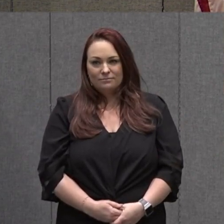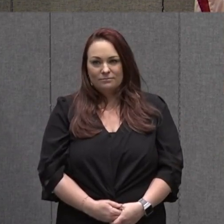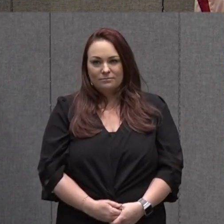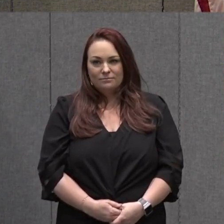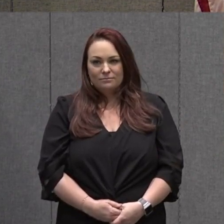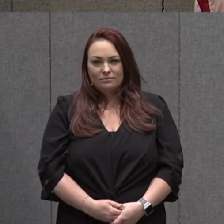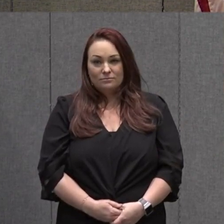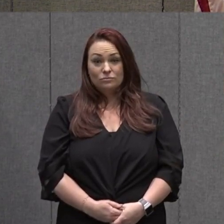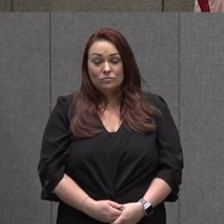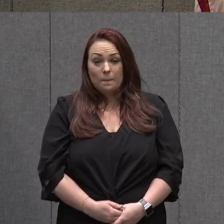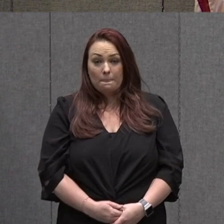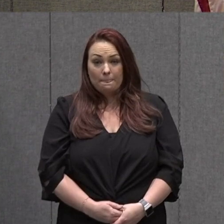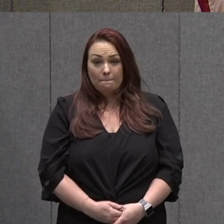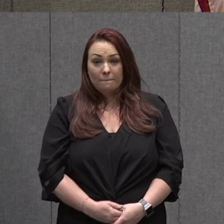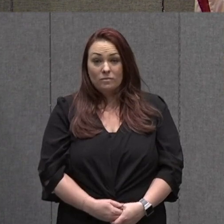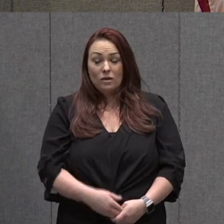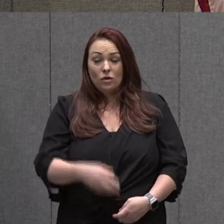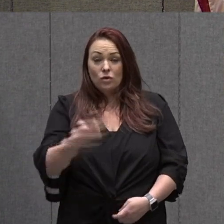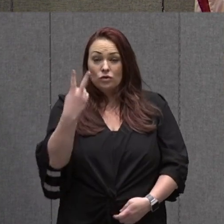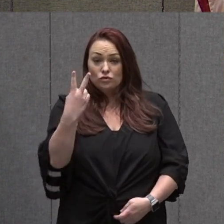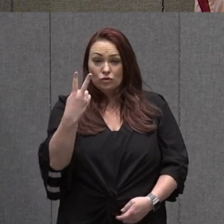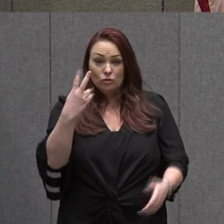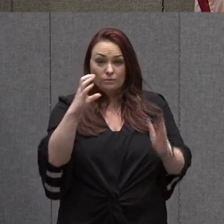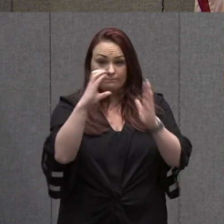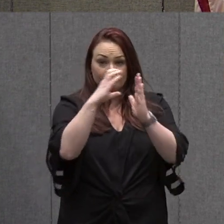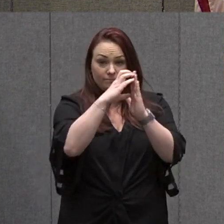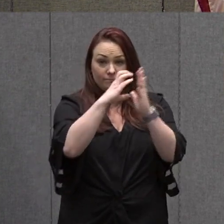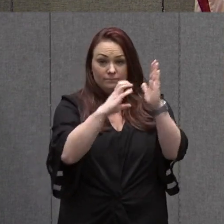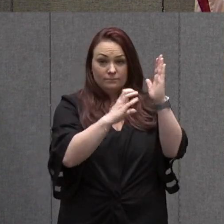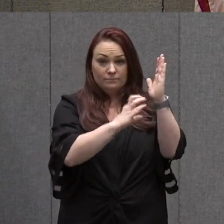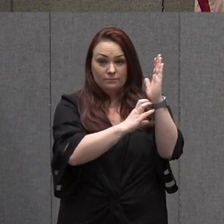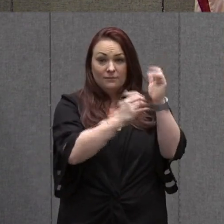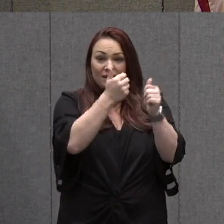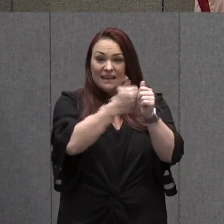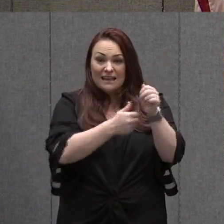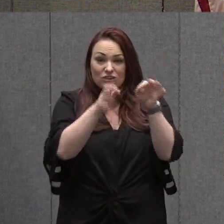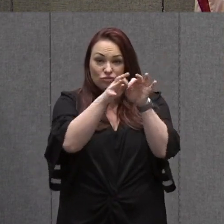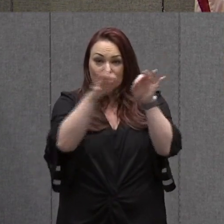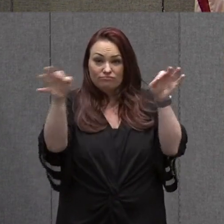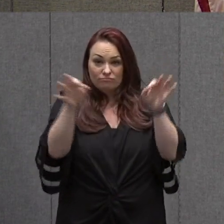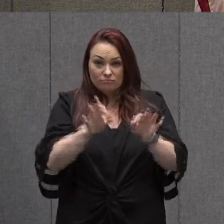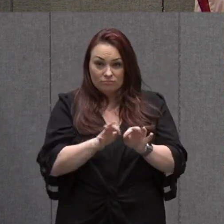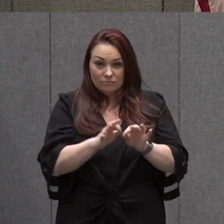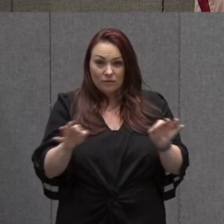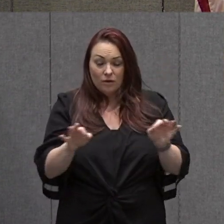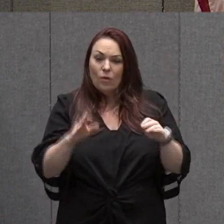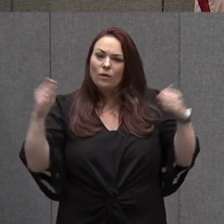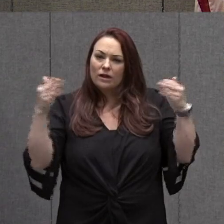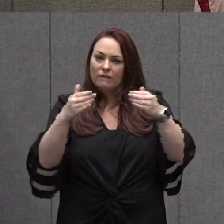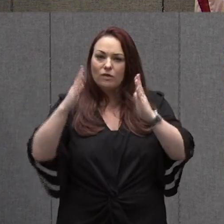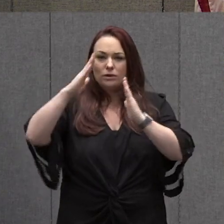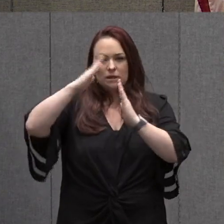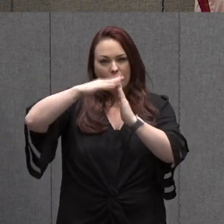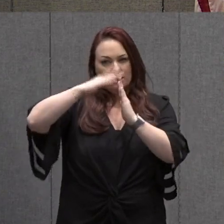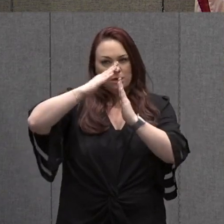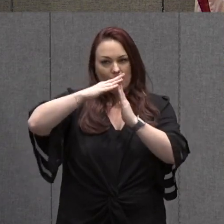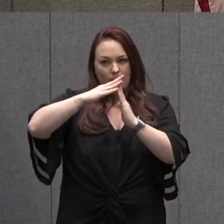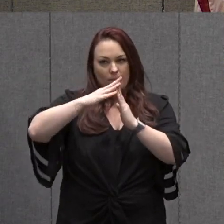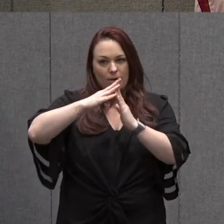We have two sections of sentences here. We're just going to focus on the top part, above